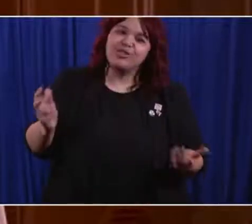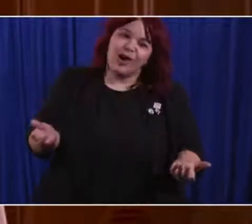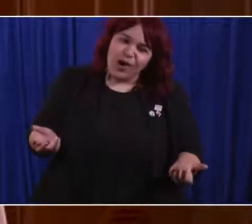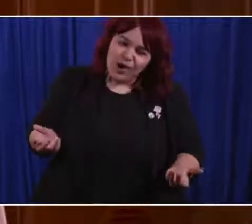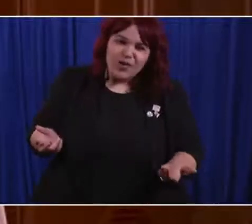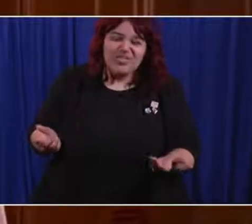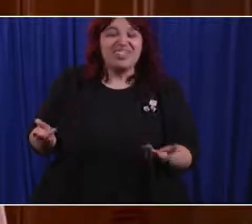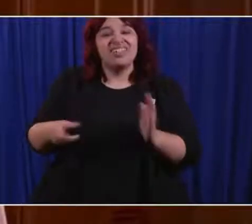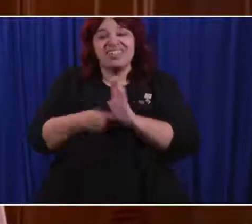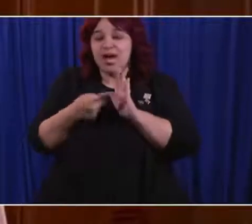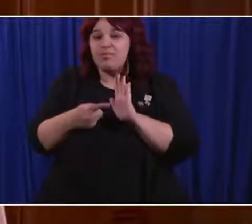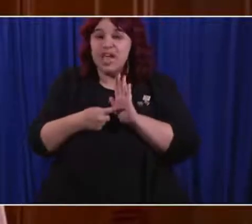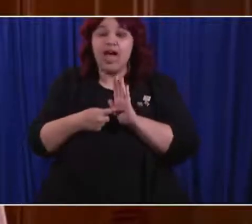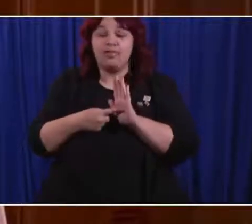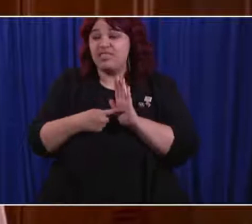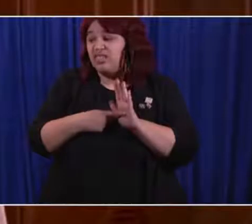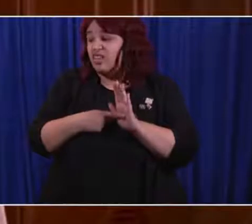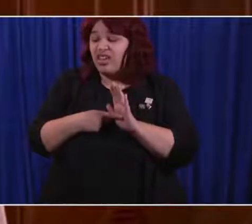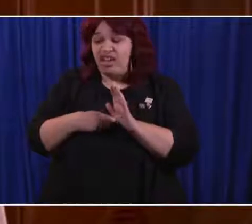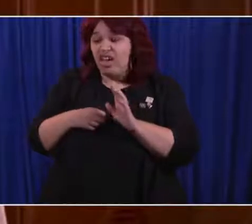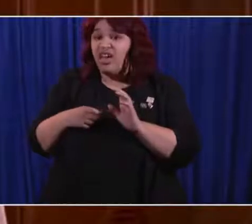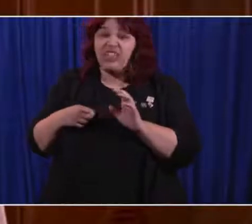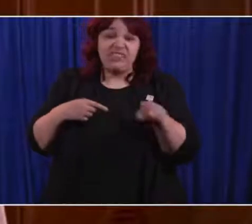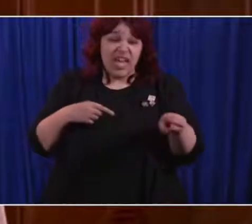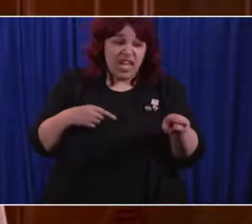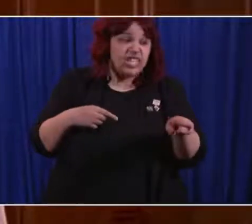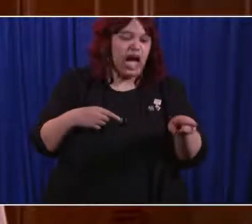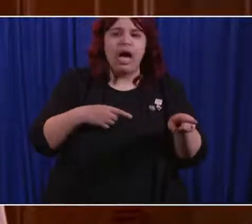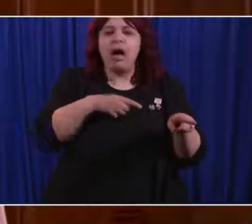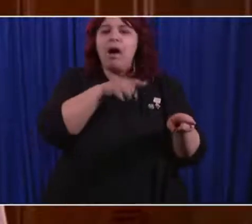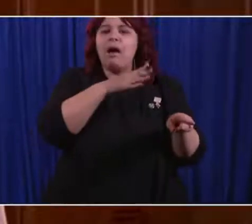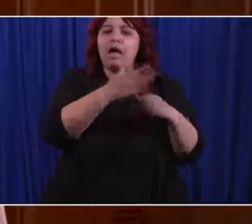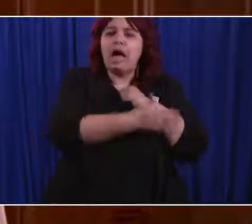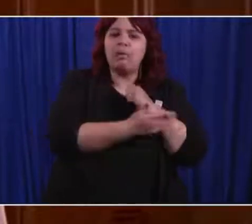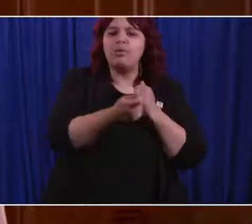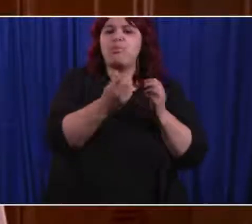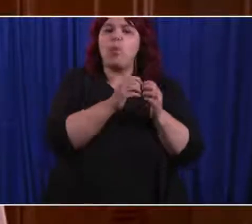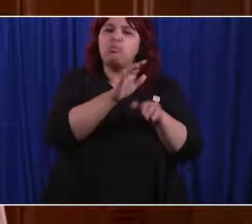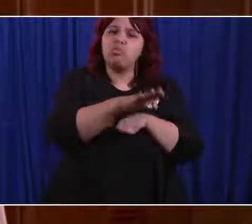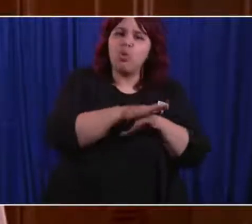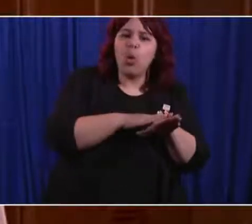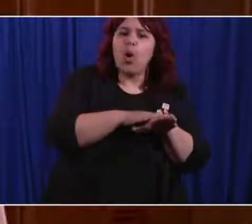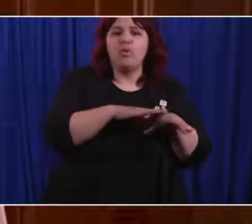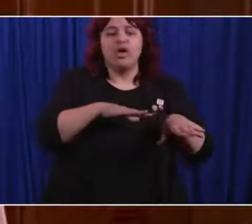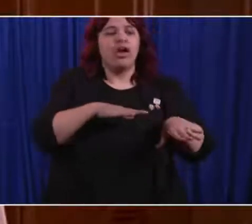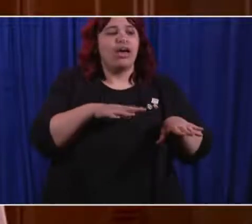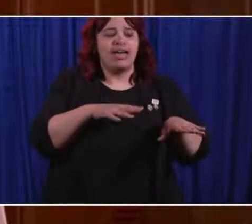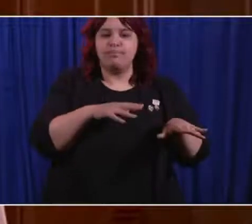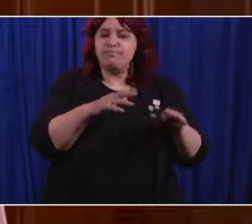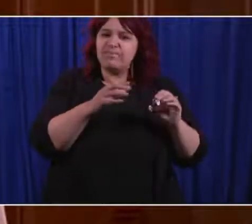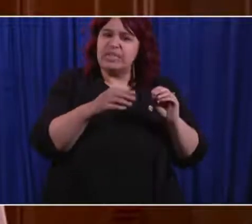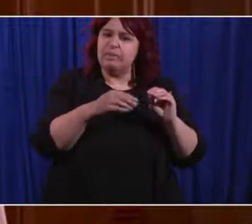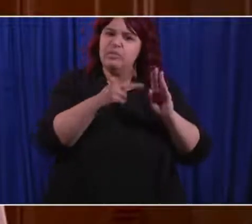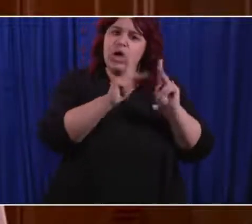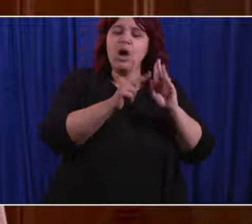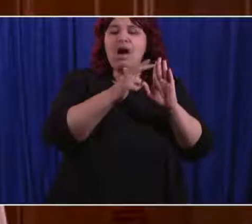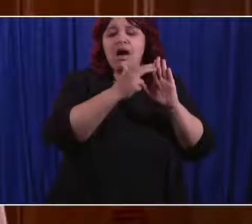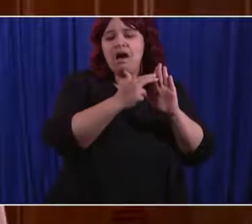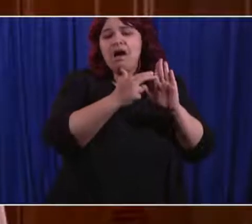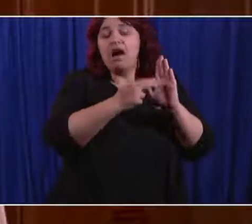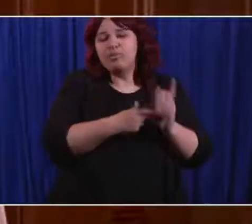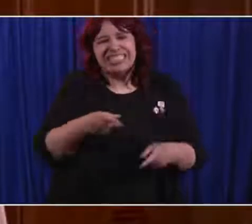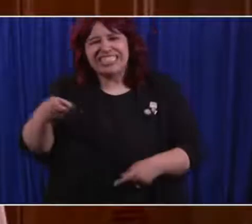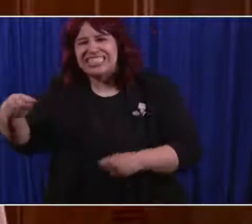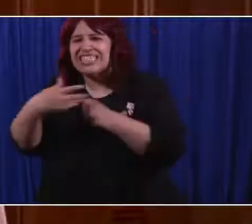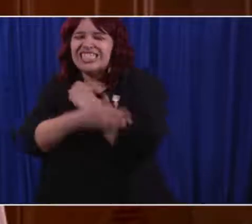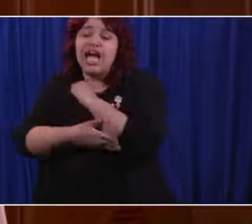others. And so the way we've dealt with that is to open that up and fill that in. But beginning